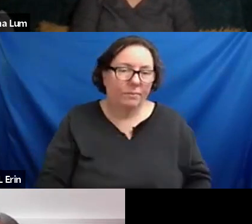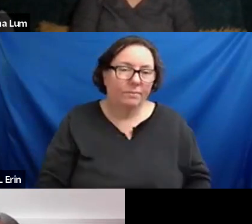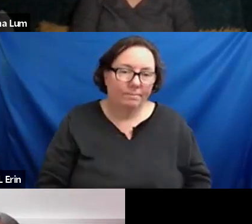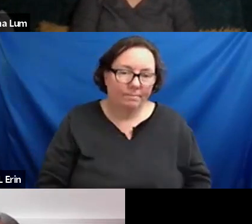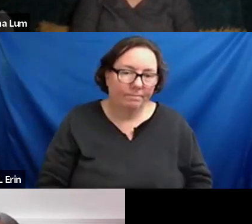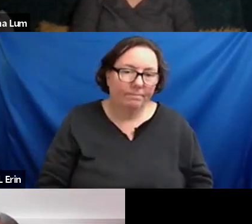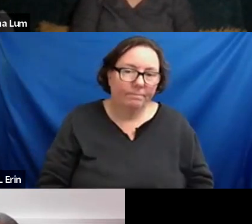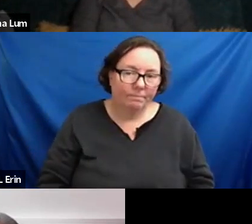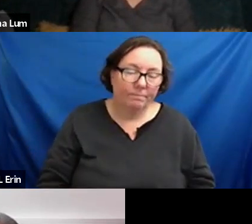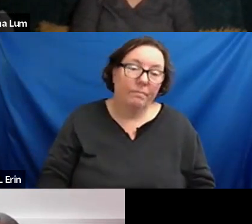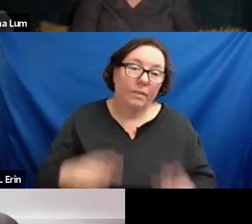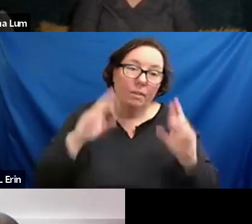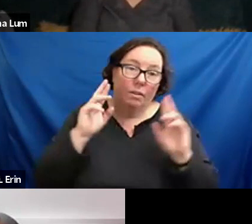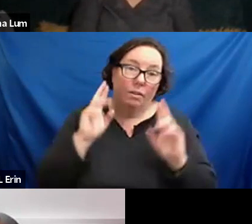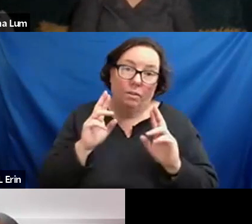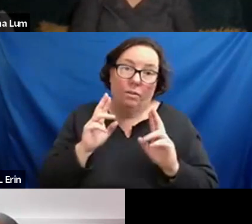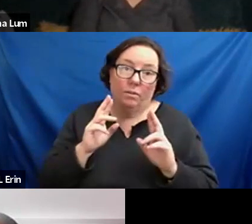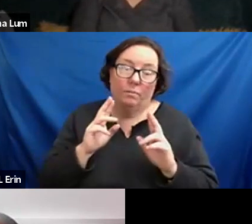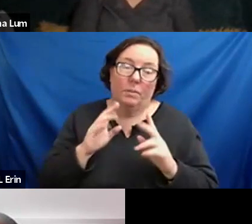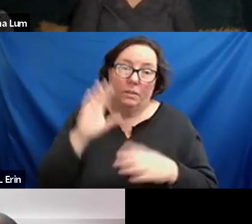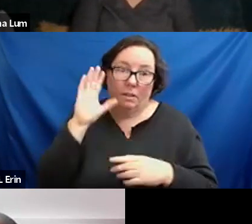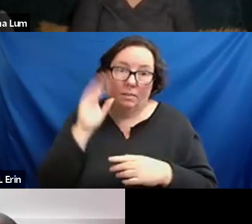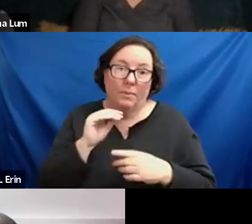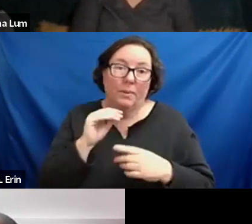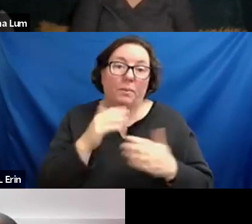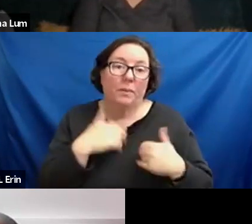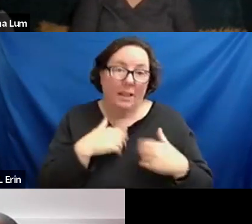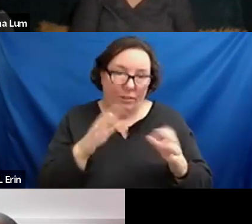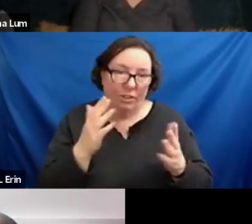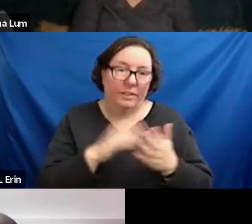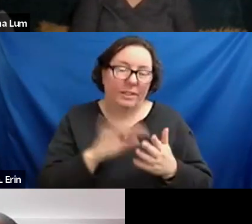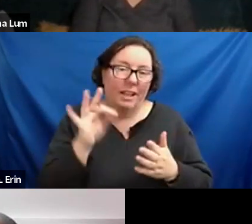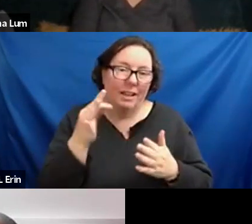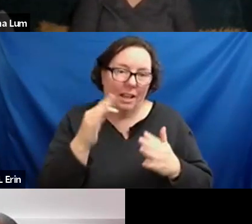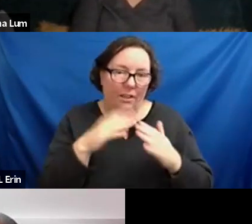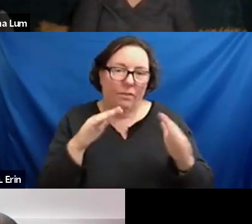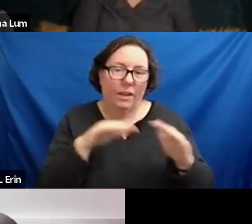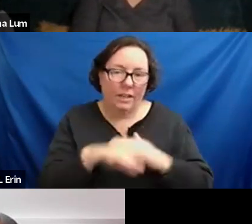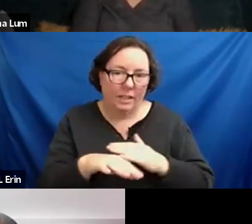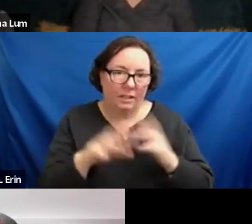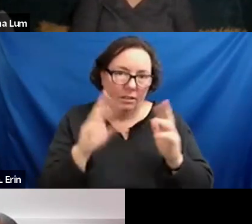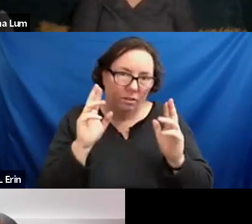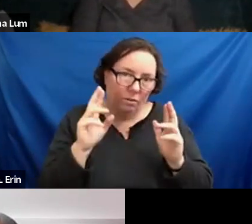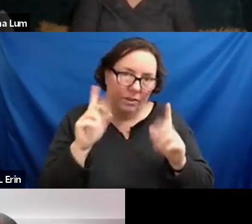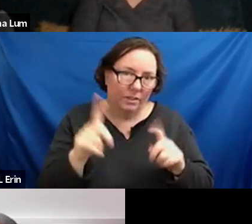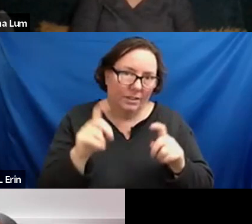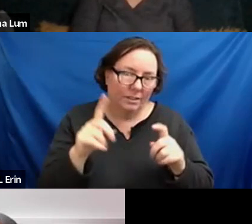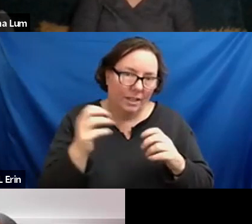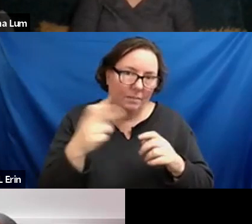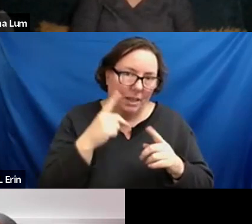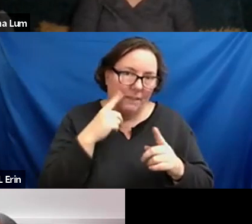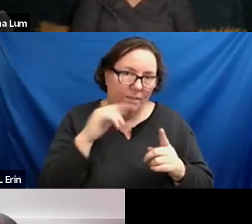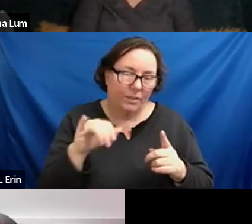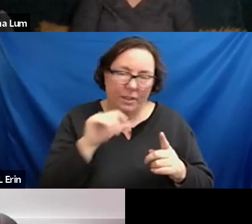we hope our boy would have a chance in 9th grade for the 9th grade entry exam, which I really hope is not only zip